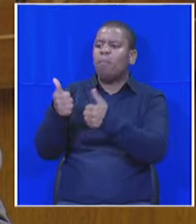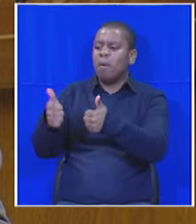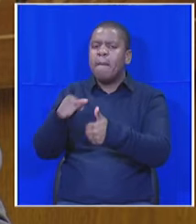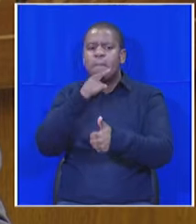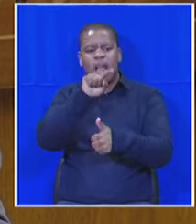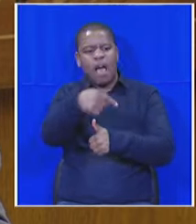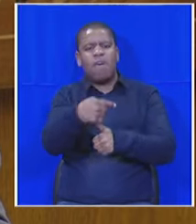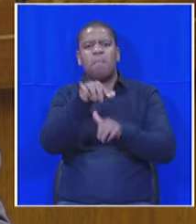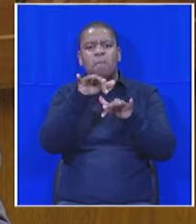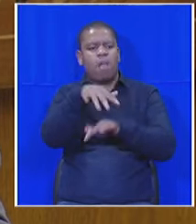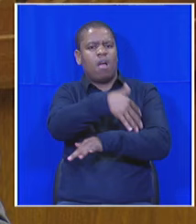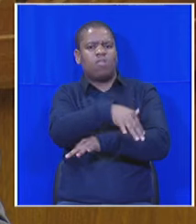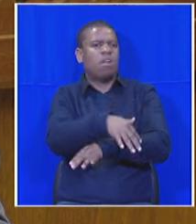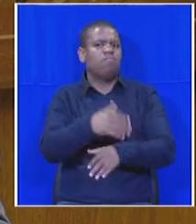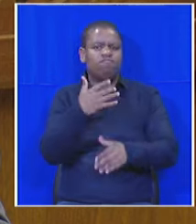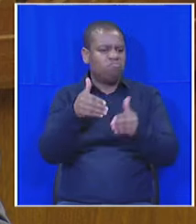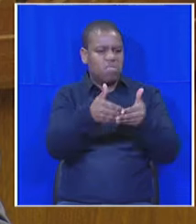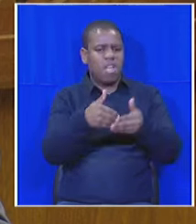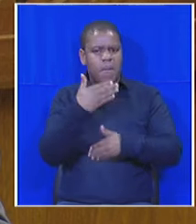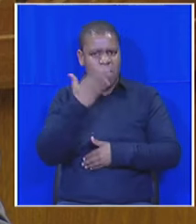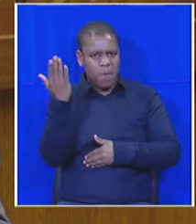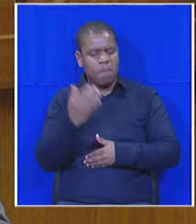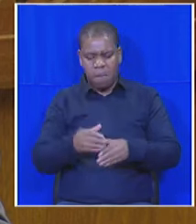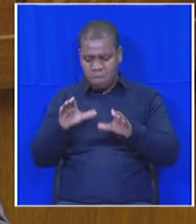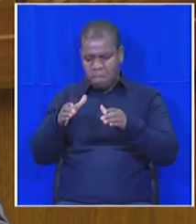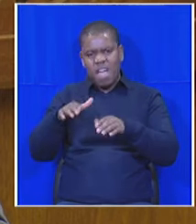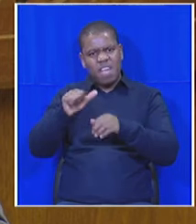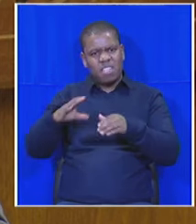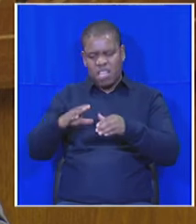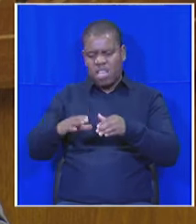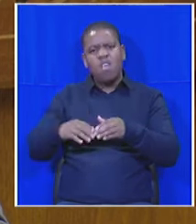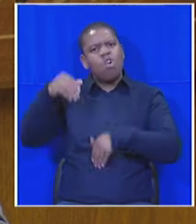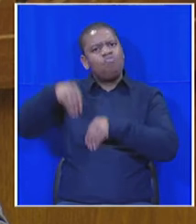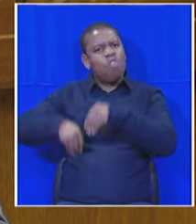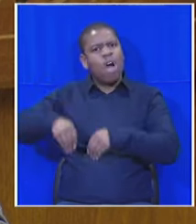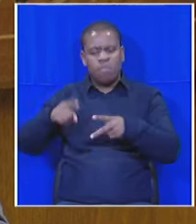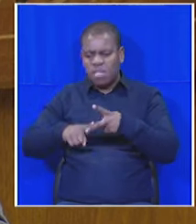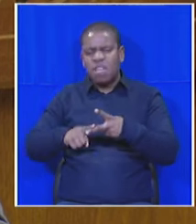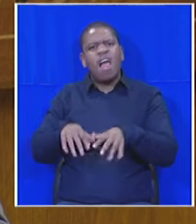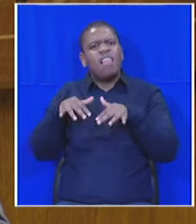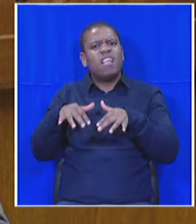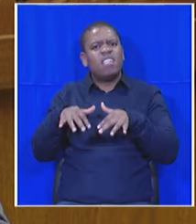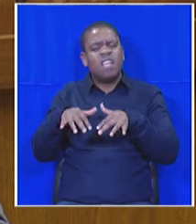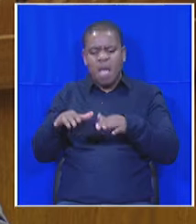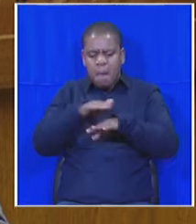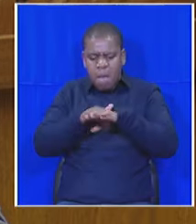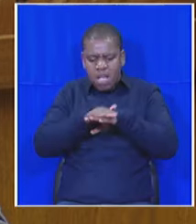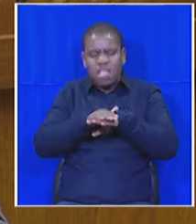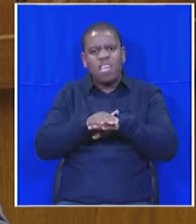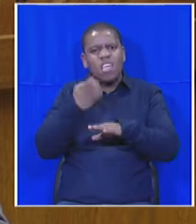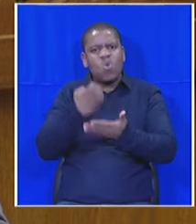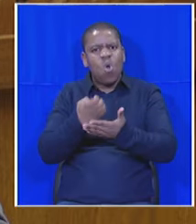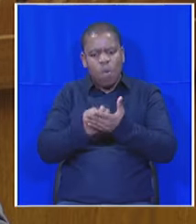The ANC is morally broken, institutionally corrupt, and too lazy to learn basic economics. Any money spent